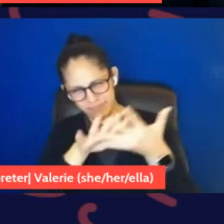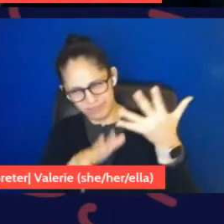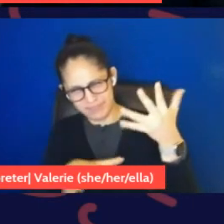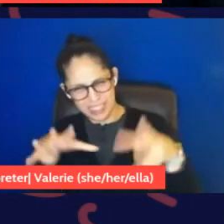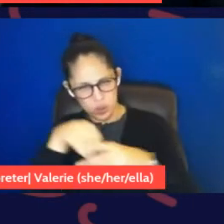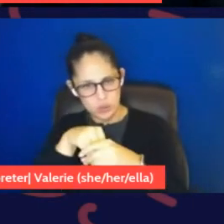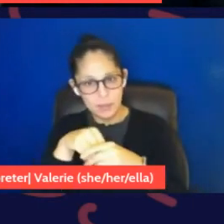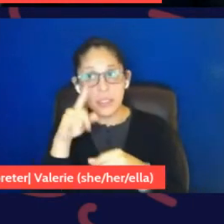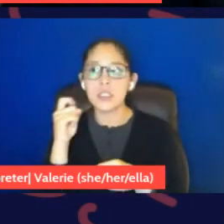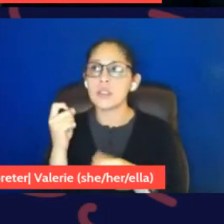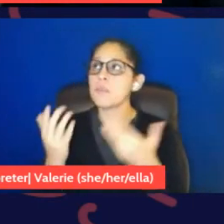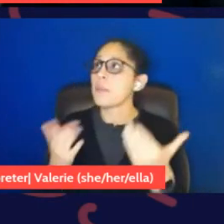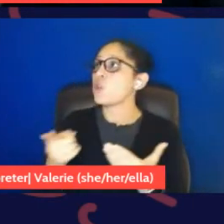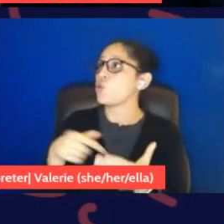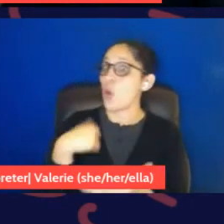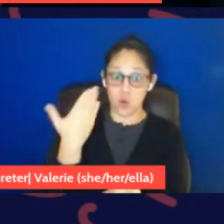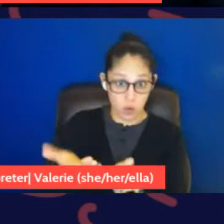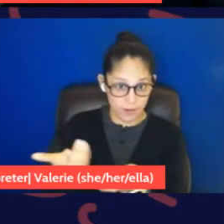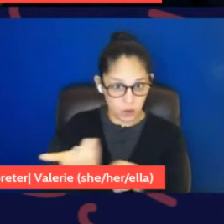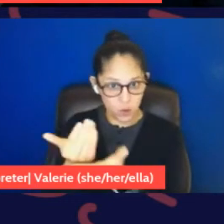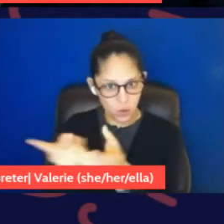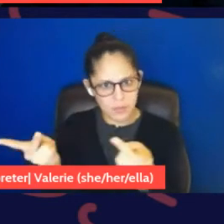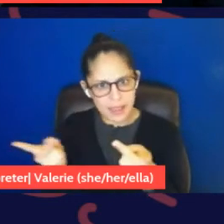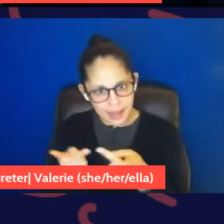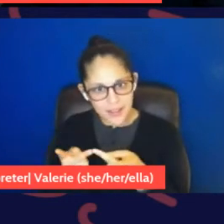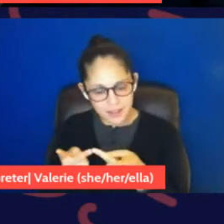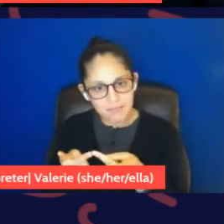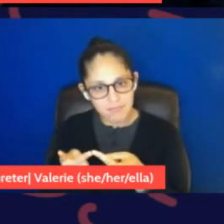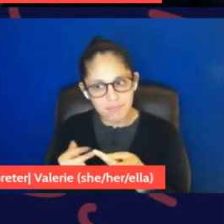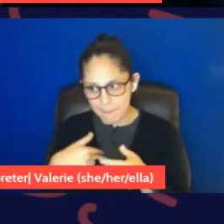you find yourself in a new place,